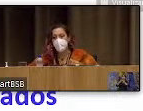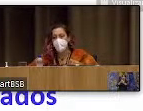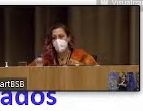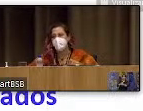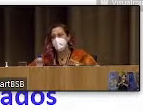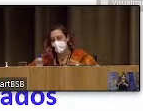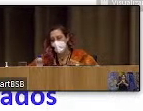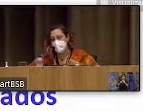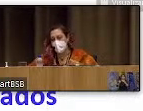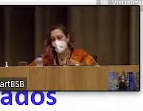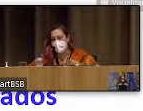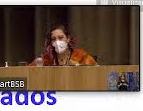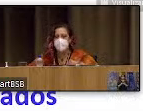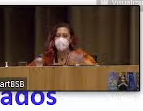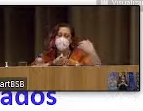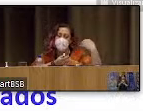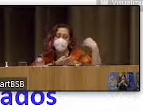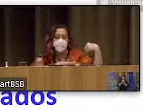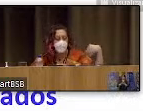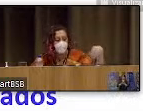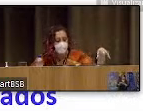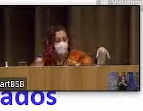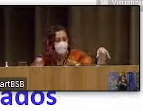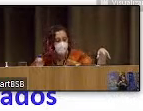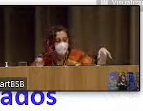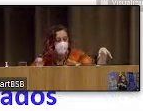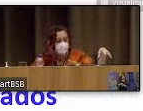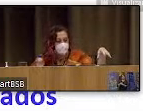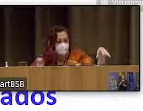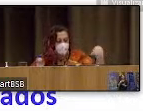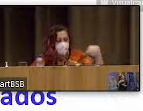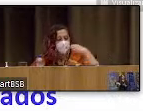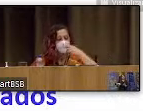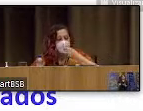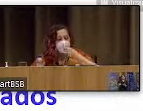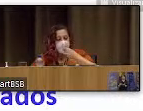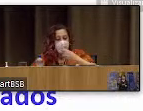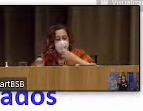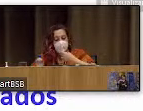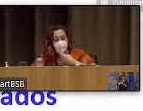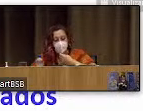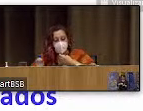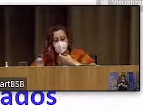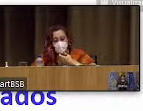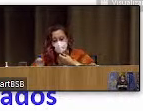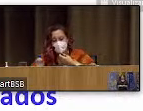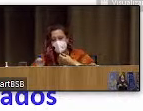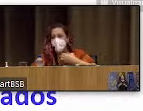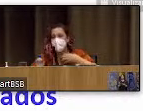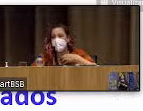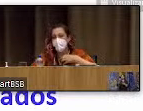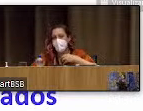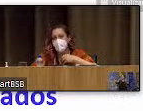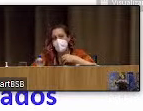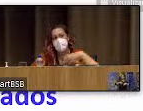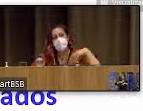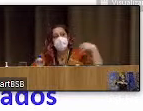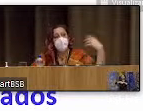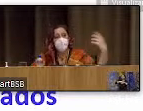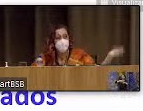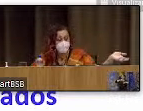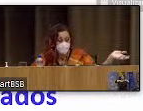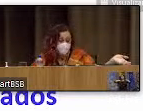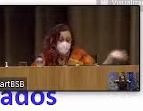to standardize the way the data was collected to what was necessary. It's important to say that